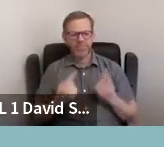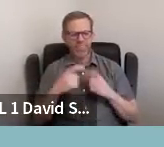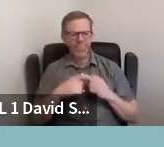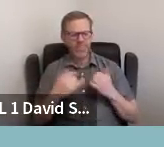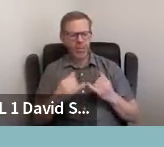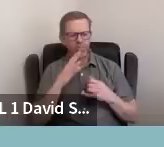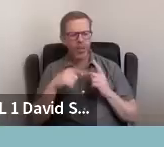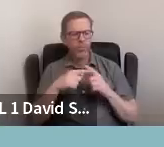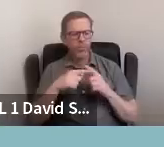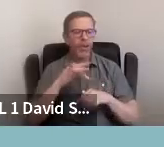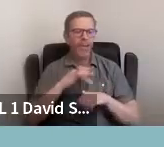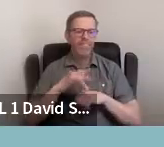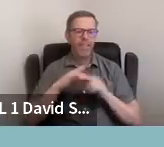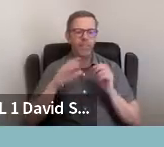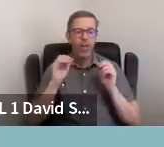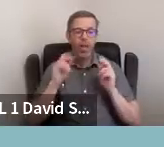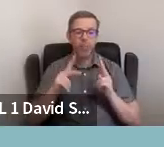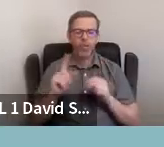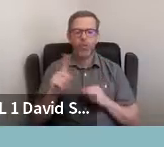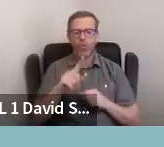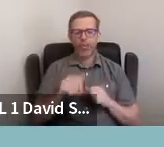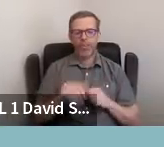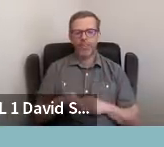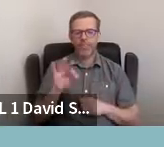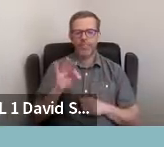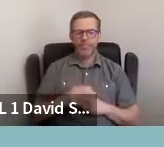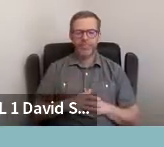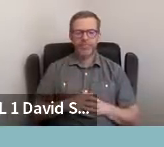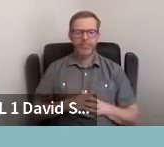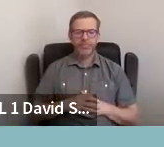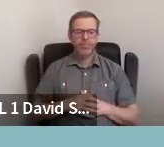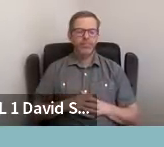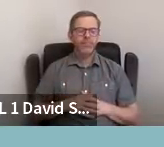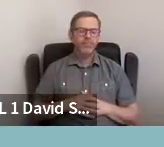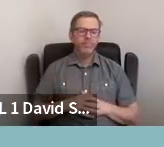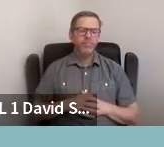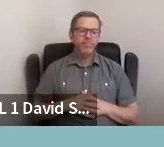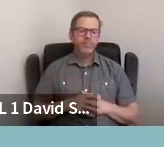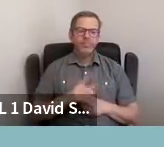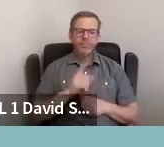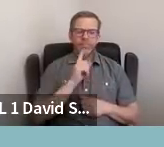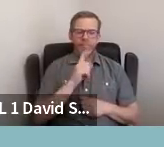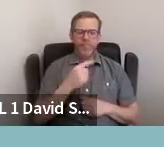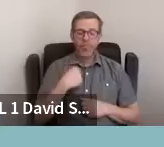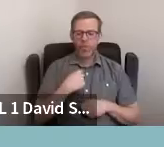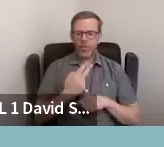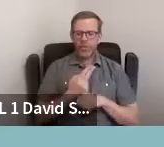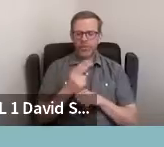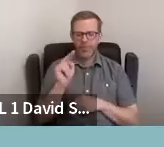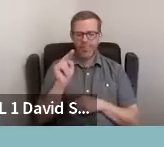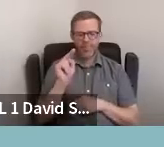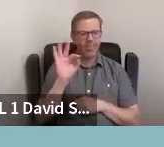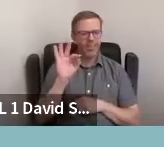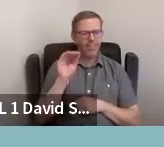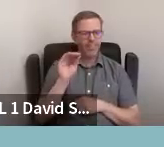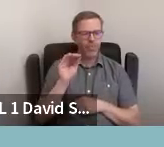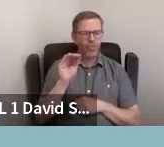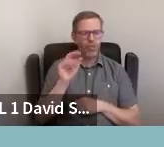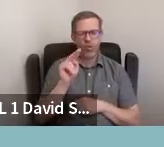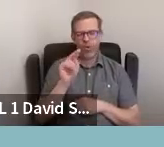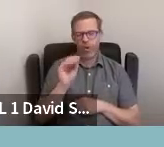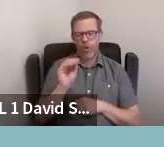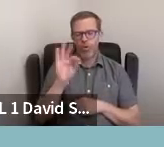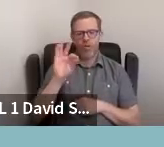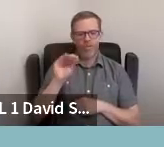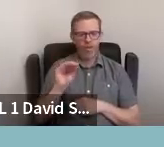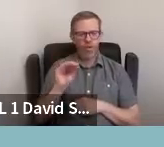about available opportunities and where to find them. Sure. We use notices of funding opportunities, or NOFOs, to